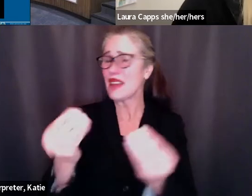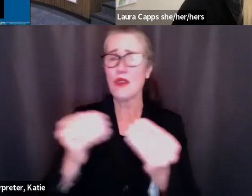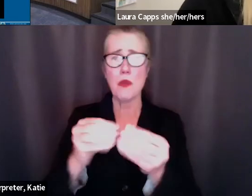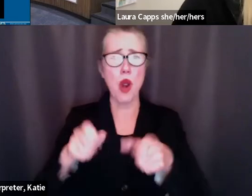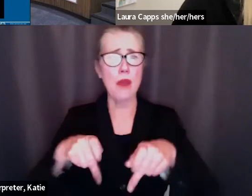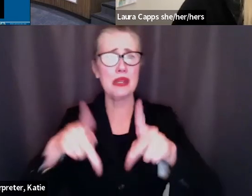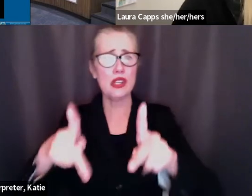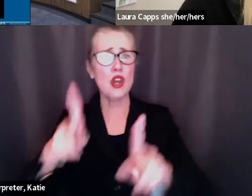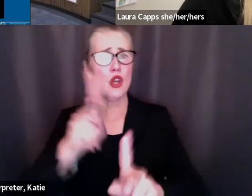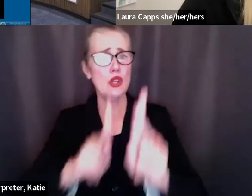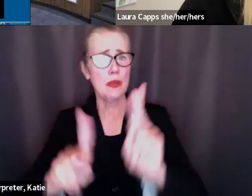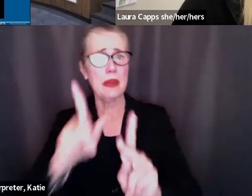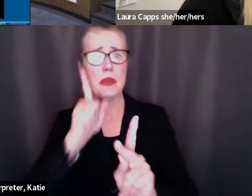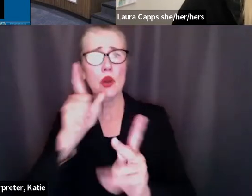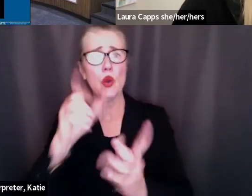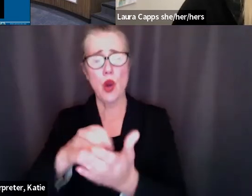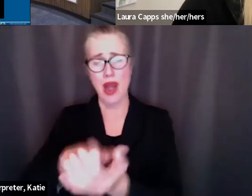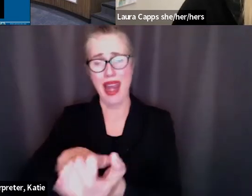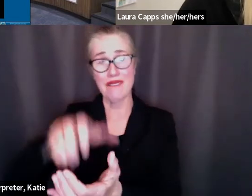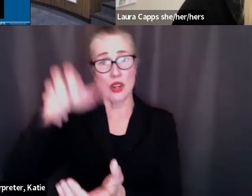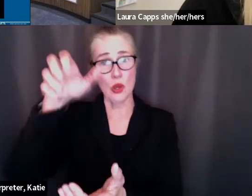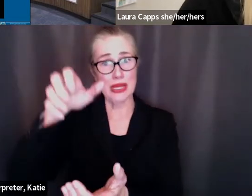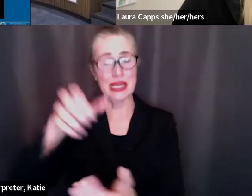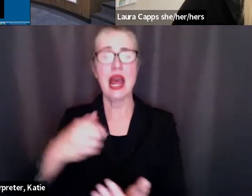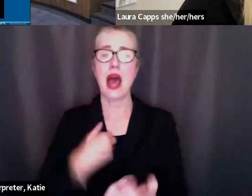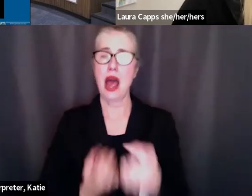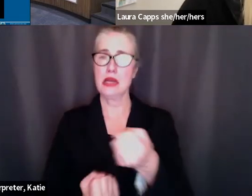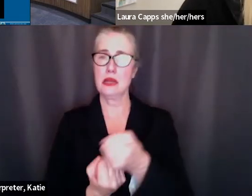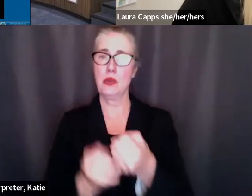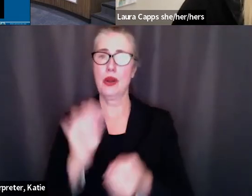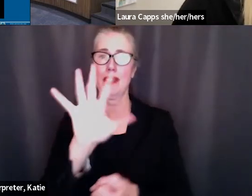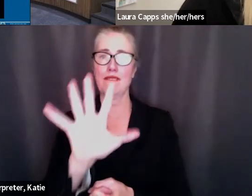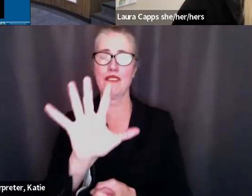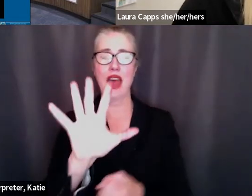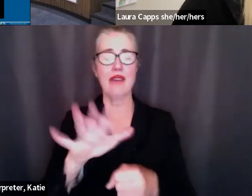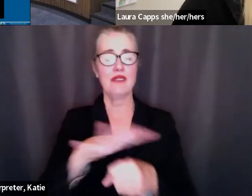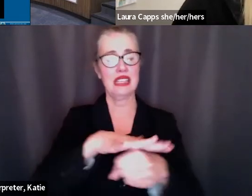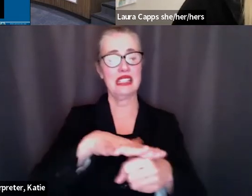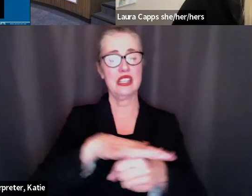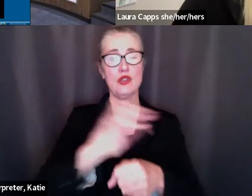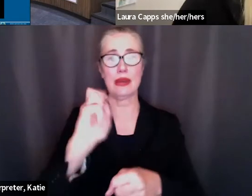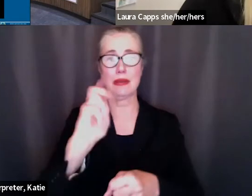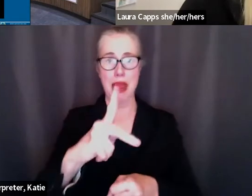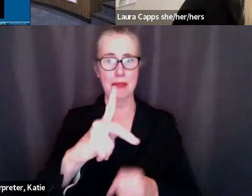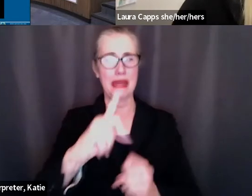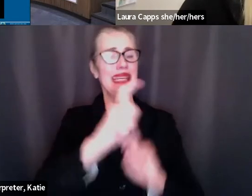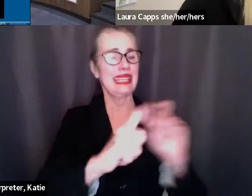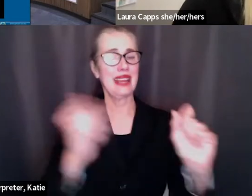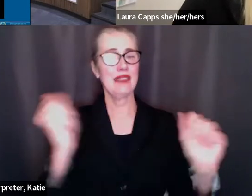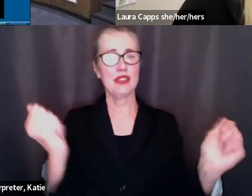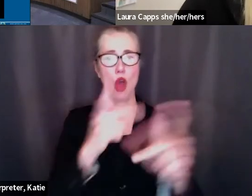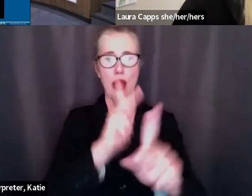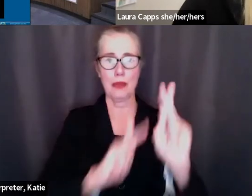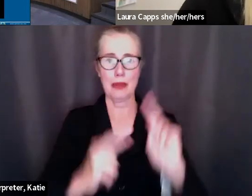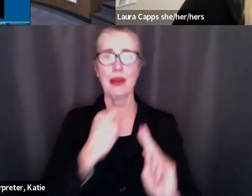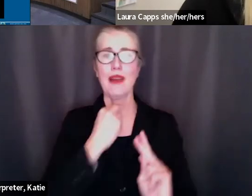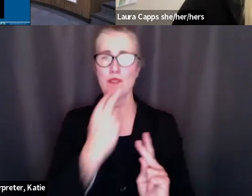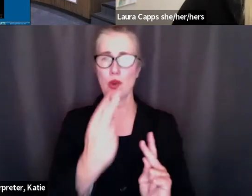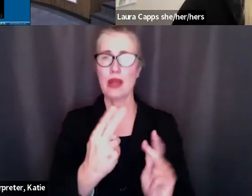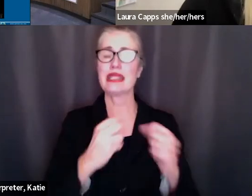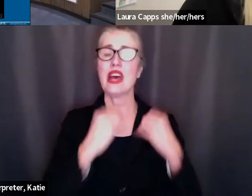this is why i support the equity map which has five district maps that allow for everyone to have a voice and to be heard thank you